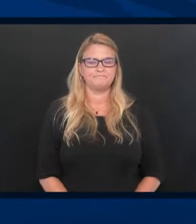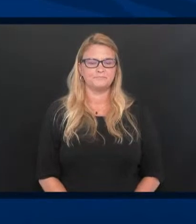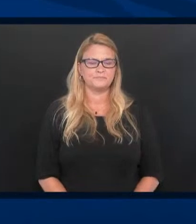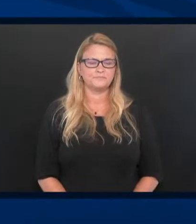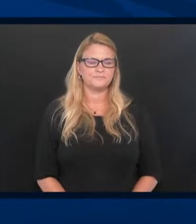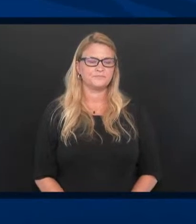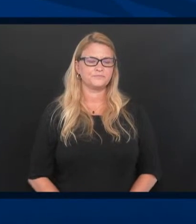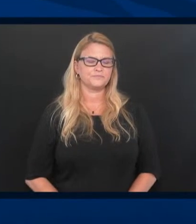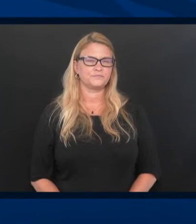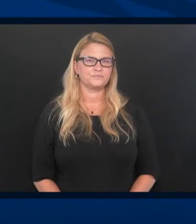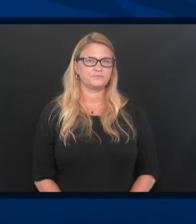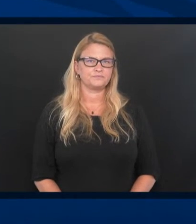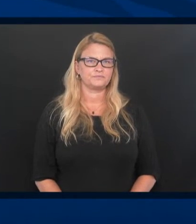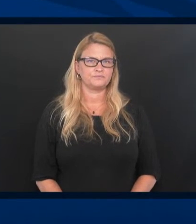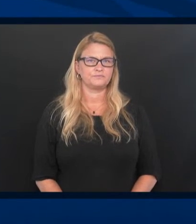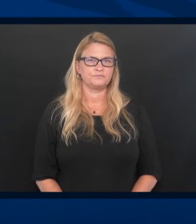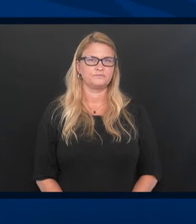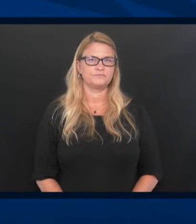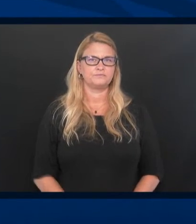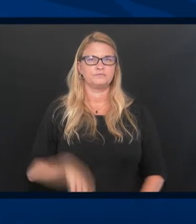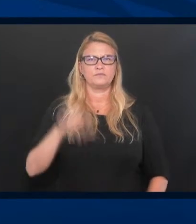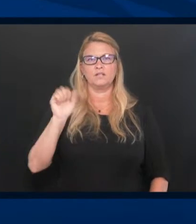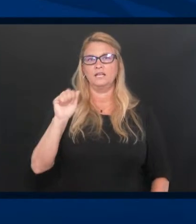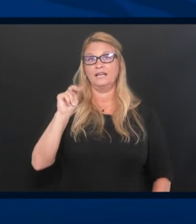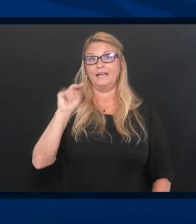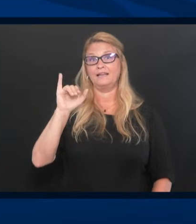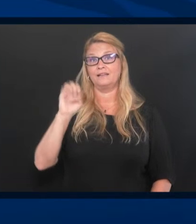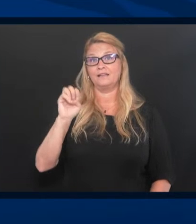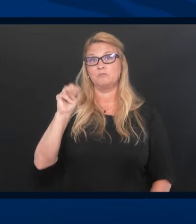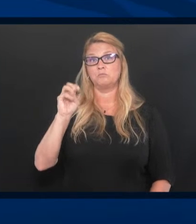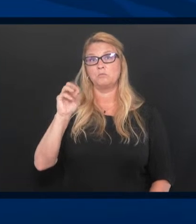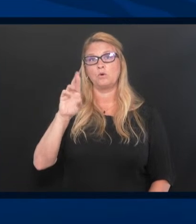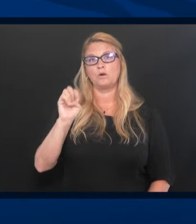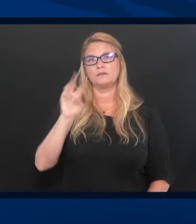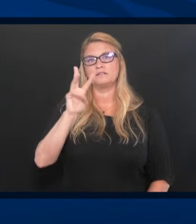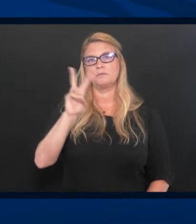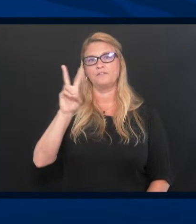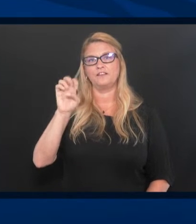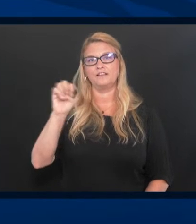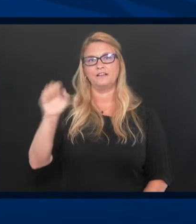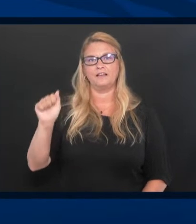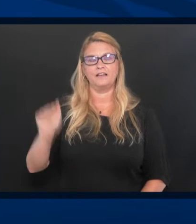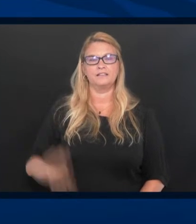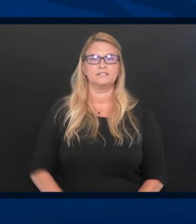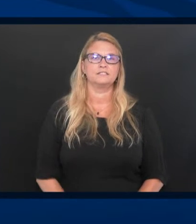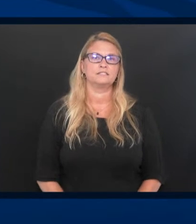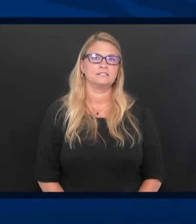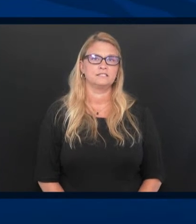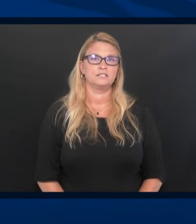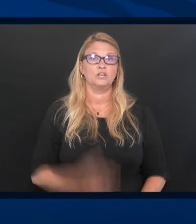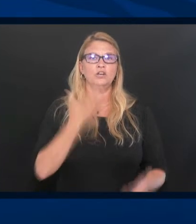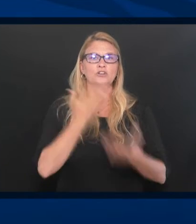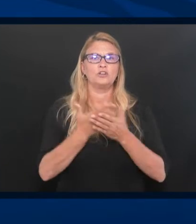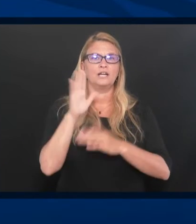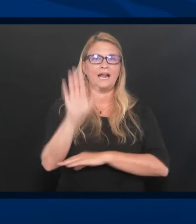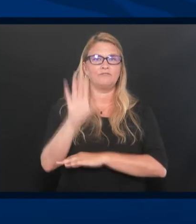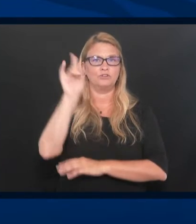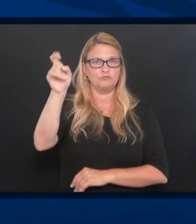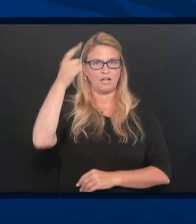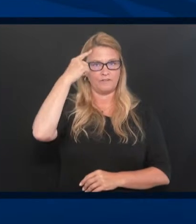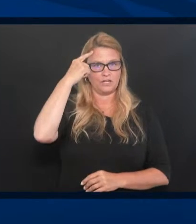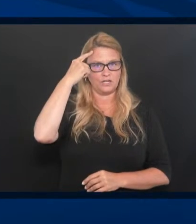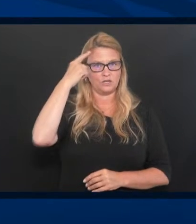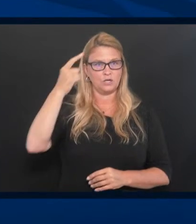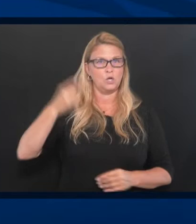All right, thank you, Charles. Next, we'll go to Annie Moore with WVVA. Good afternoon, Governor. Basically, we've